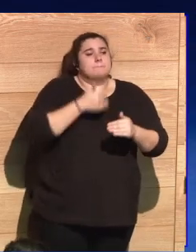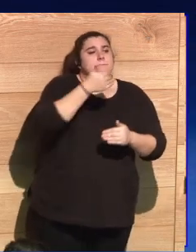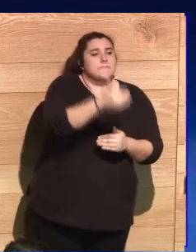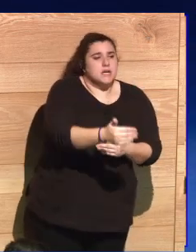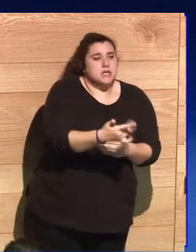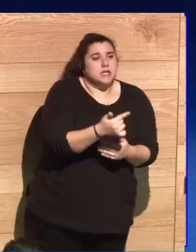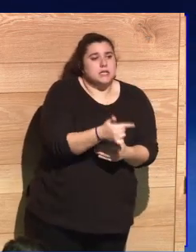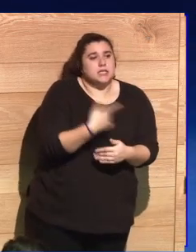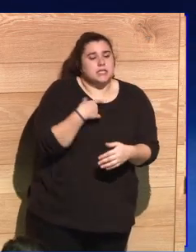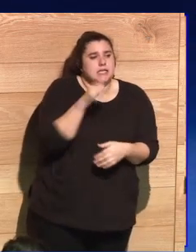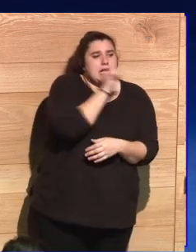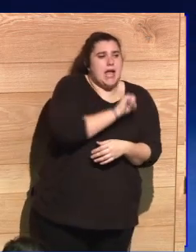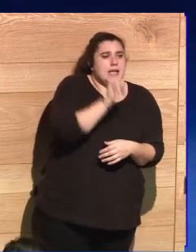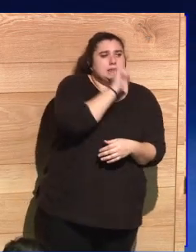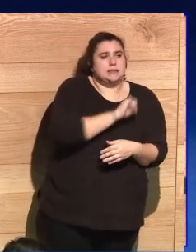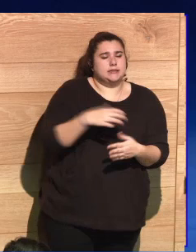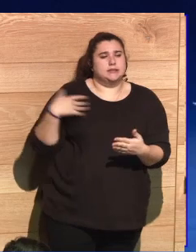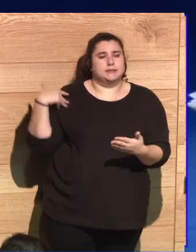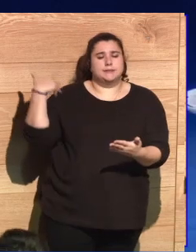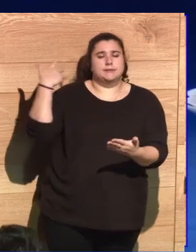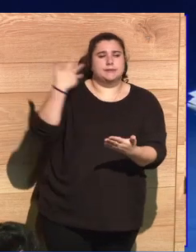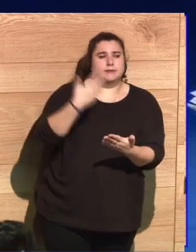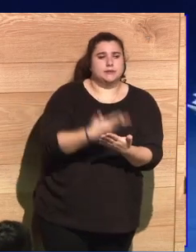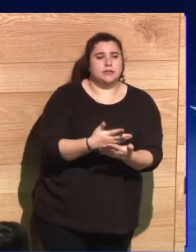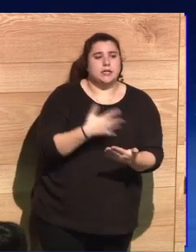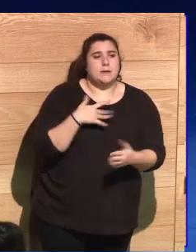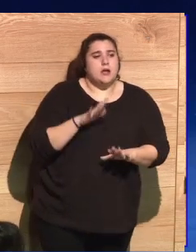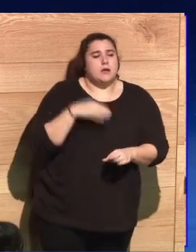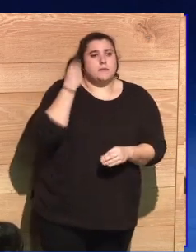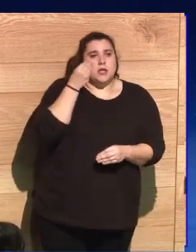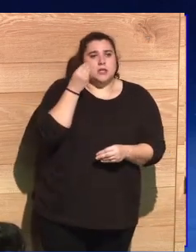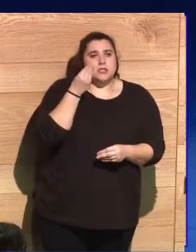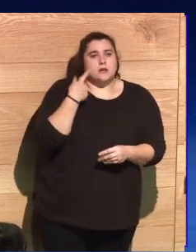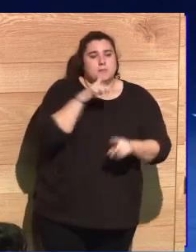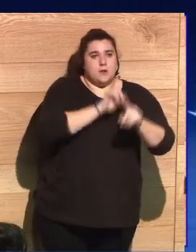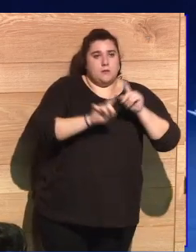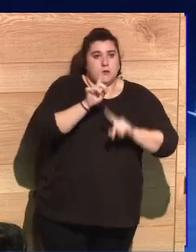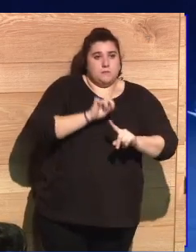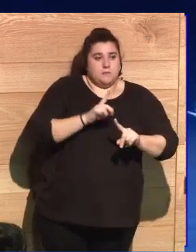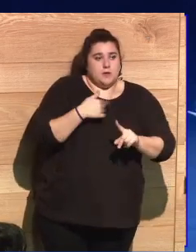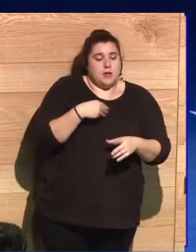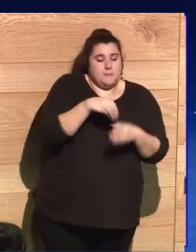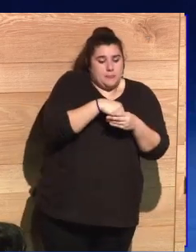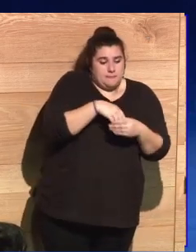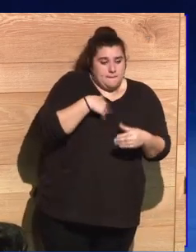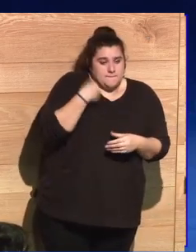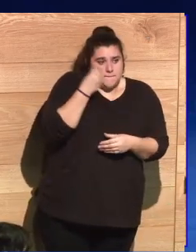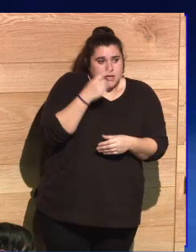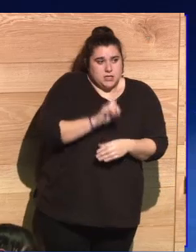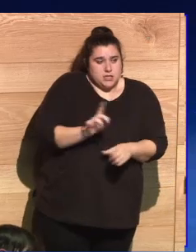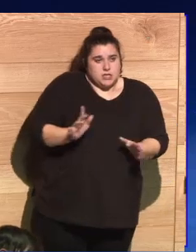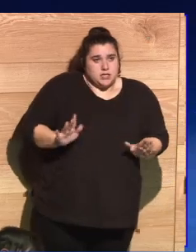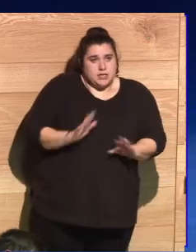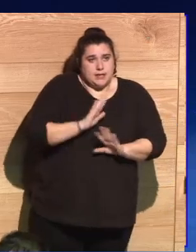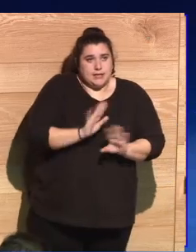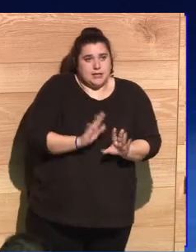of addiction problems in the last 20 years. I'll knock on some plastic wood here, but